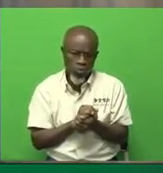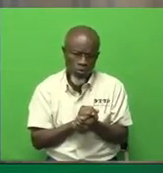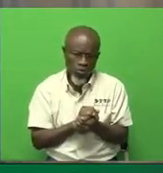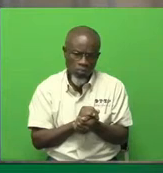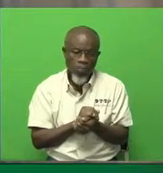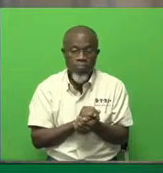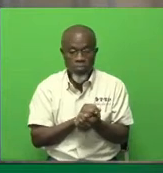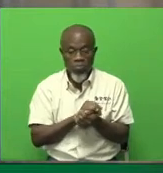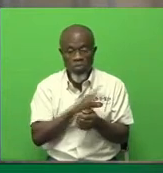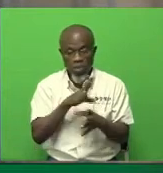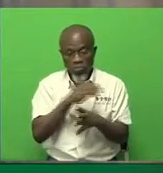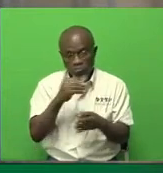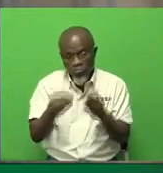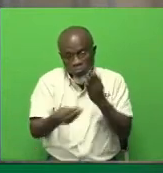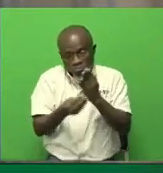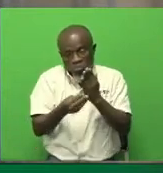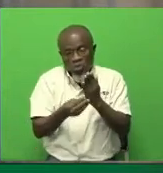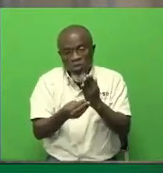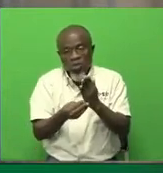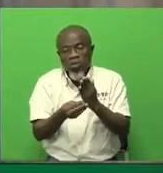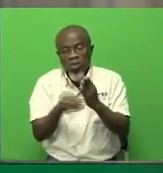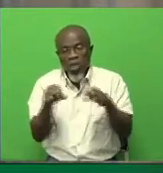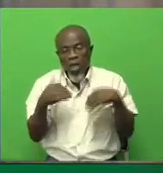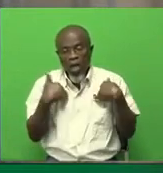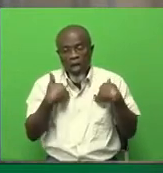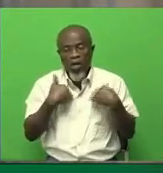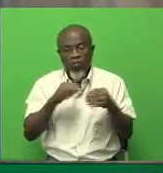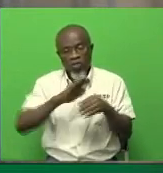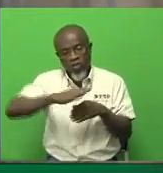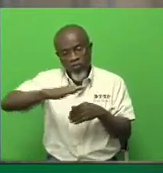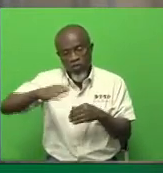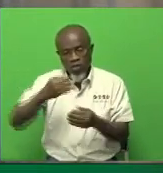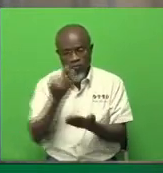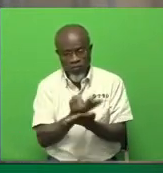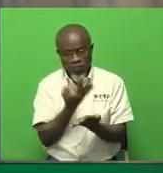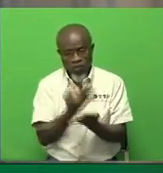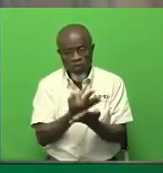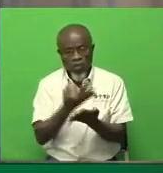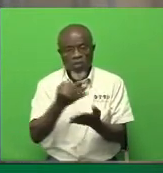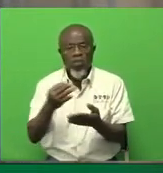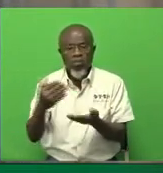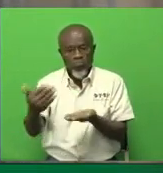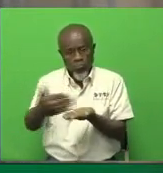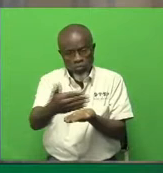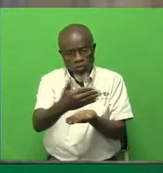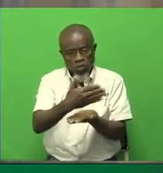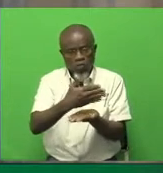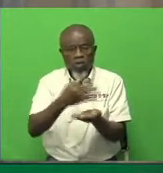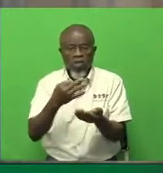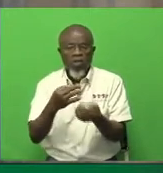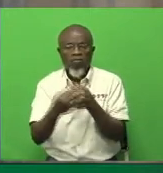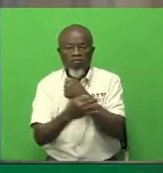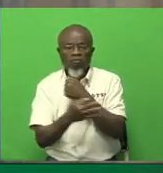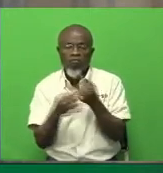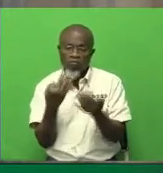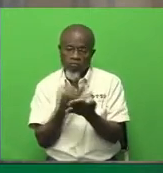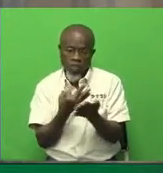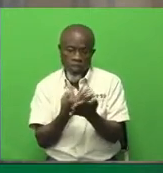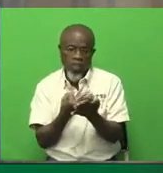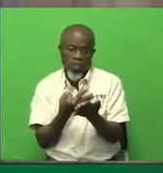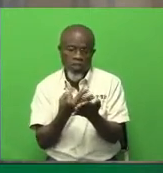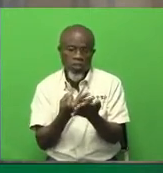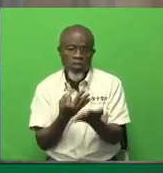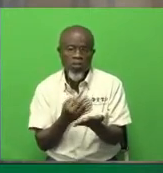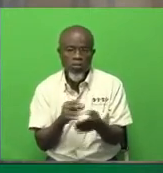is the creation of three Innovative funds to mobilize Financial Resources we believe the government should now